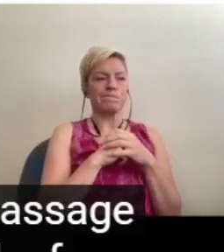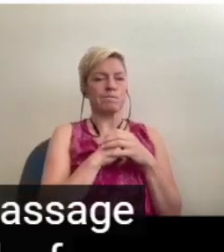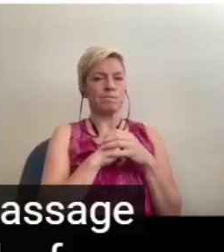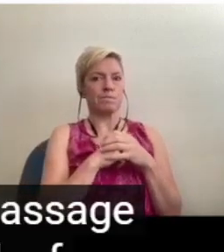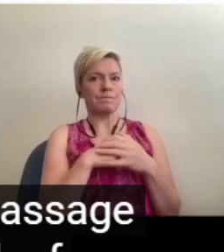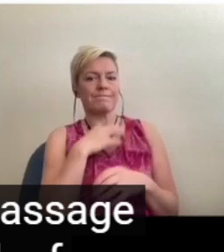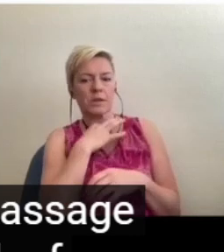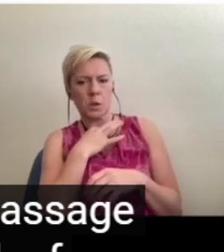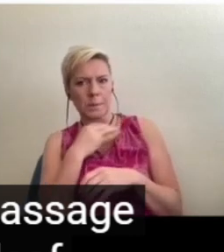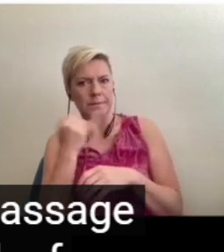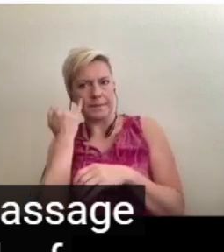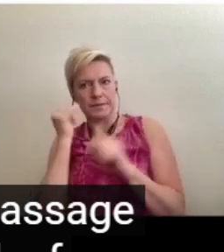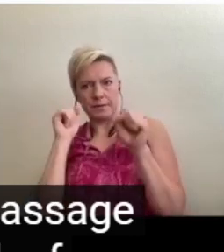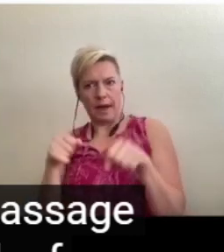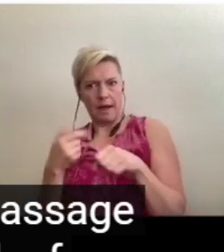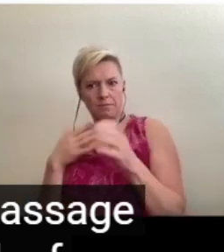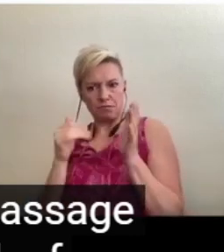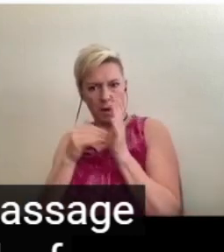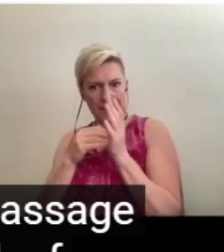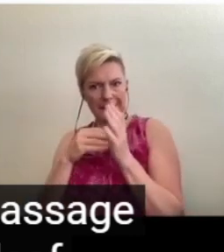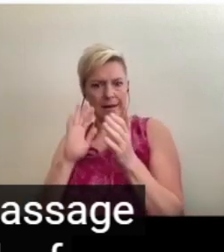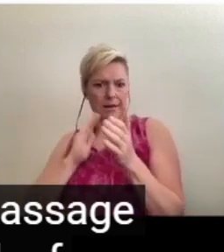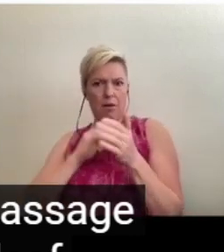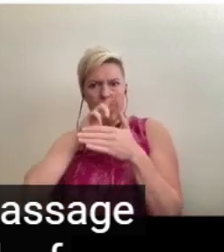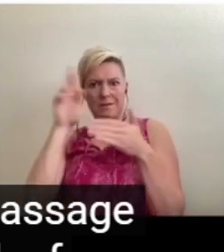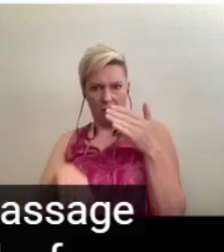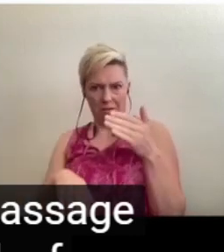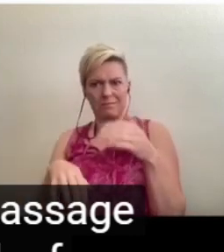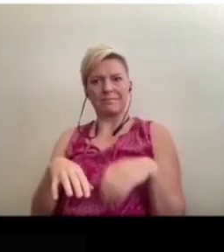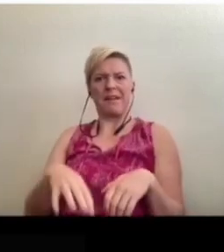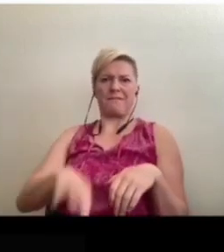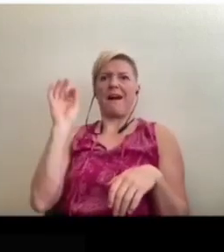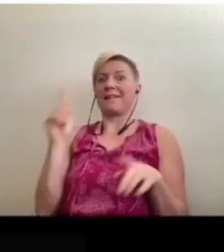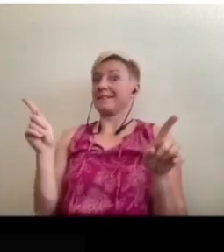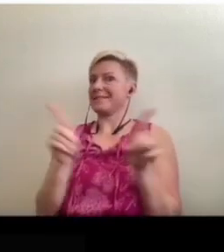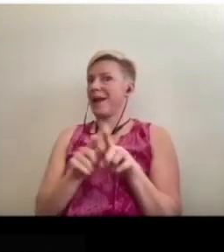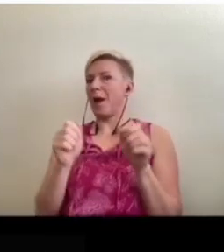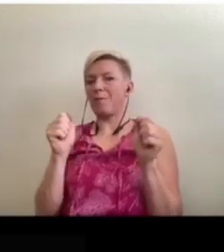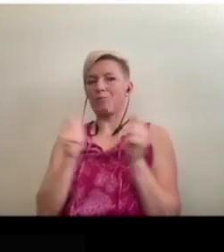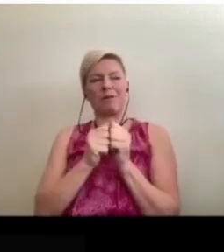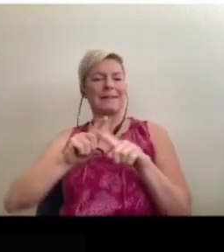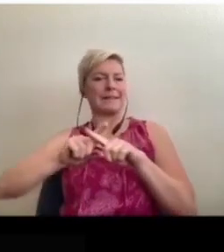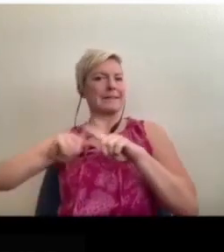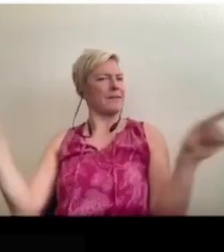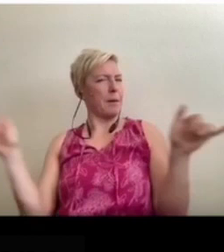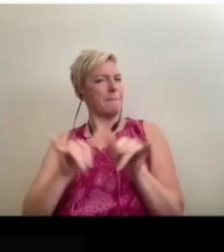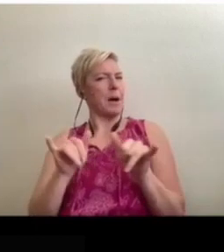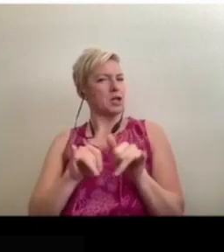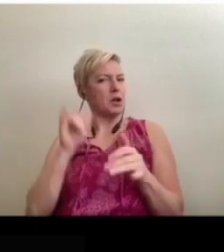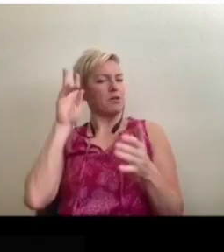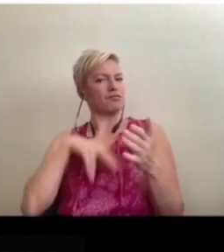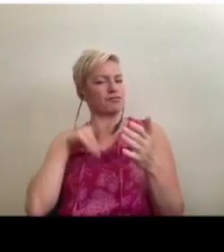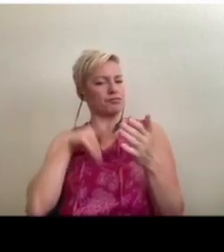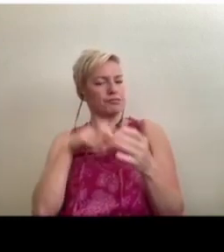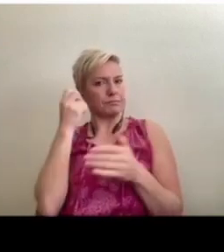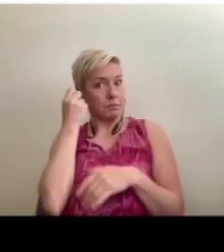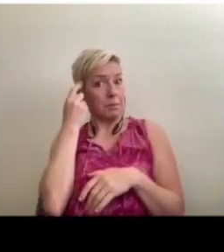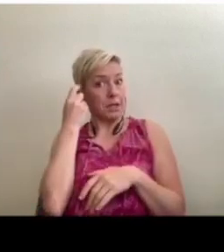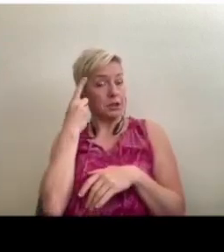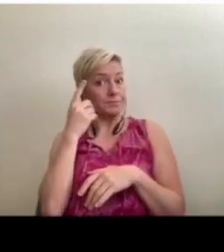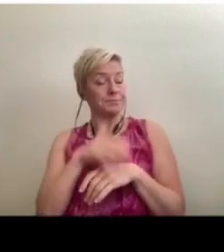comprehension test to a subset of 77 deaf and 77 hearing participants from Study 1.